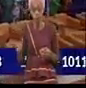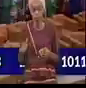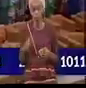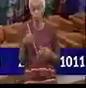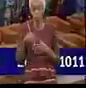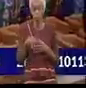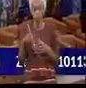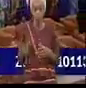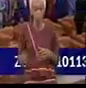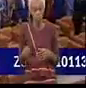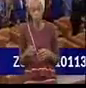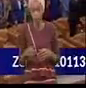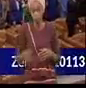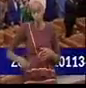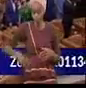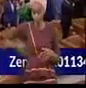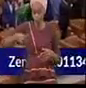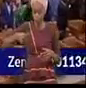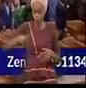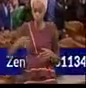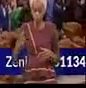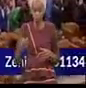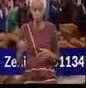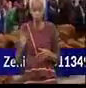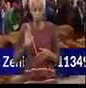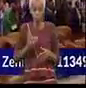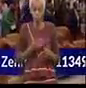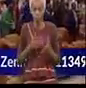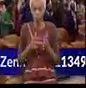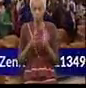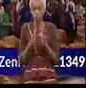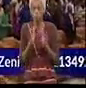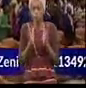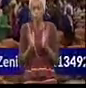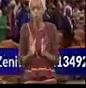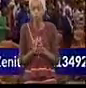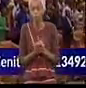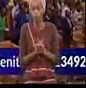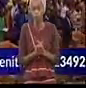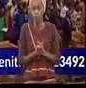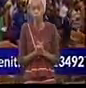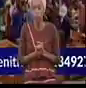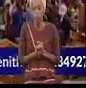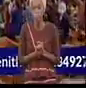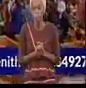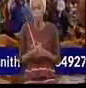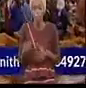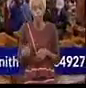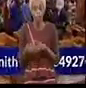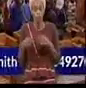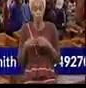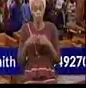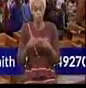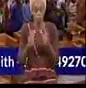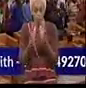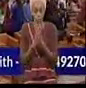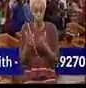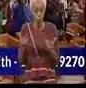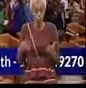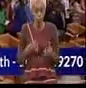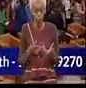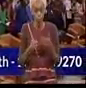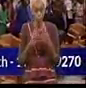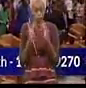leaders while we remain in the mode of prayer. Prayer for the nation. We want to commit the nation into